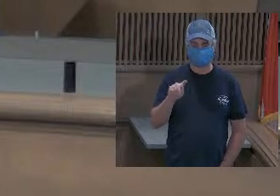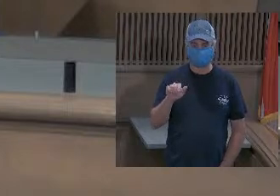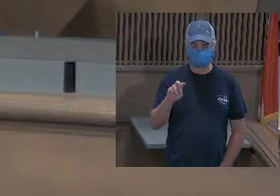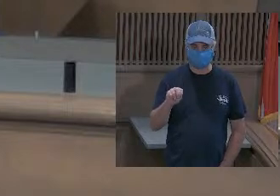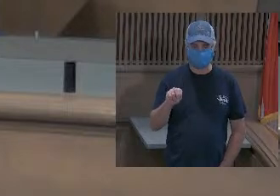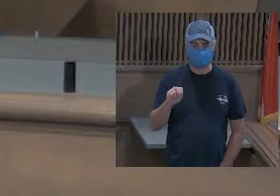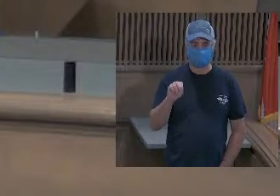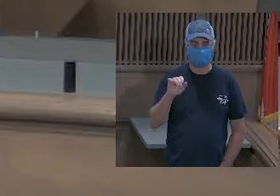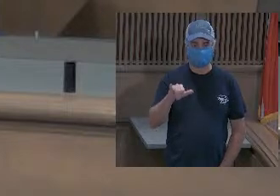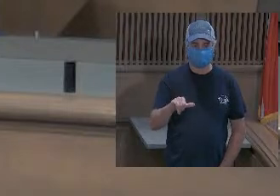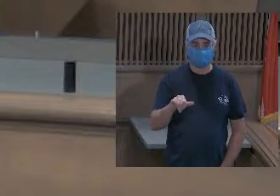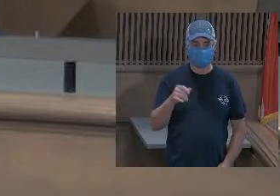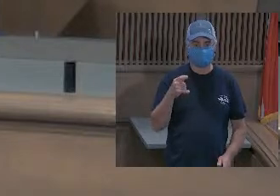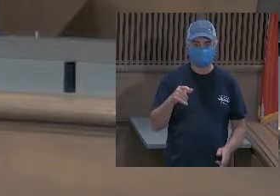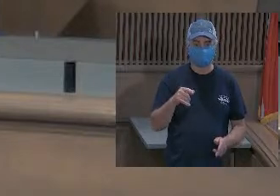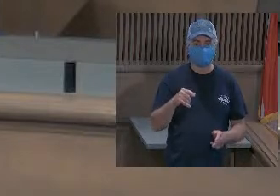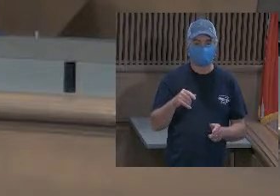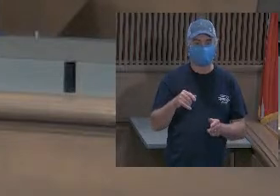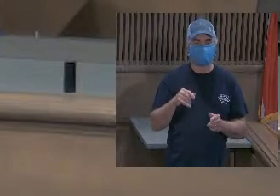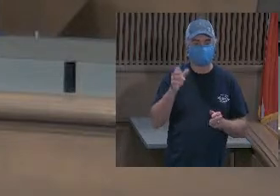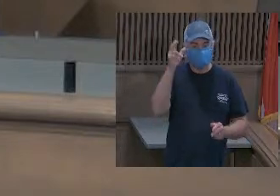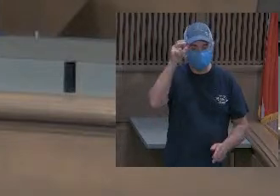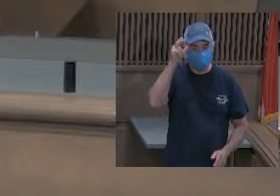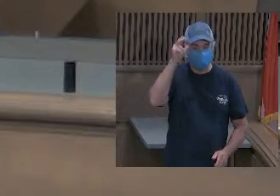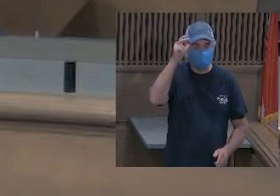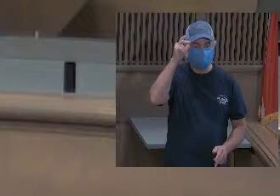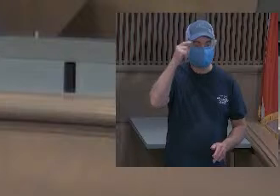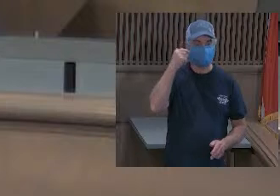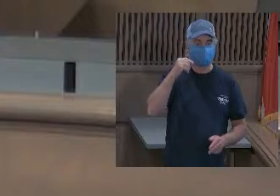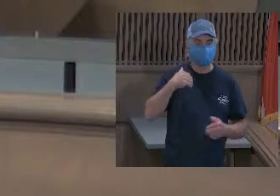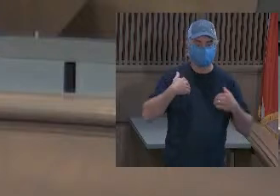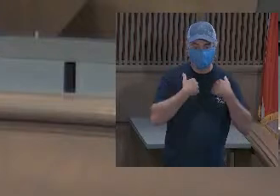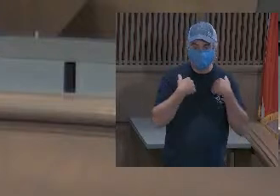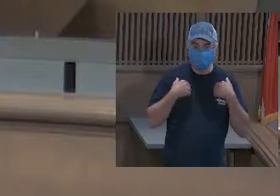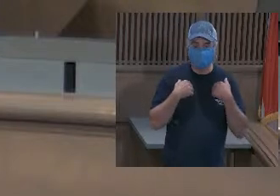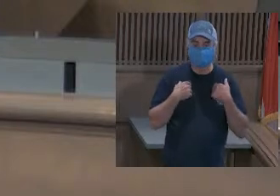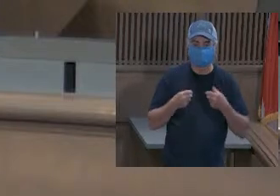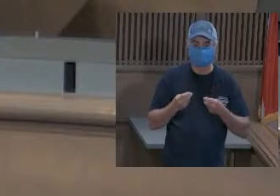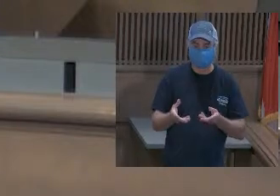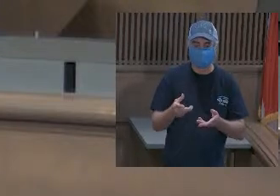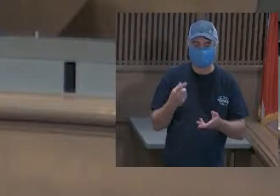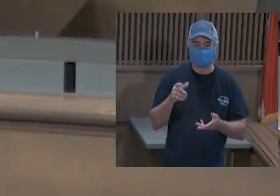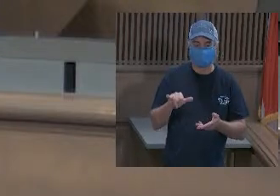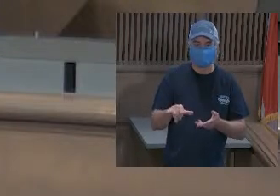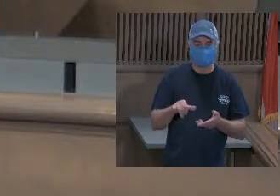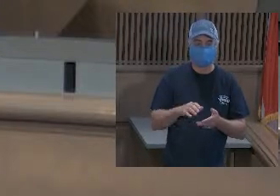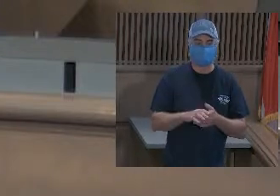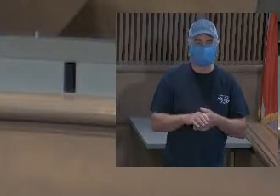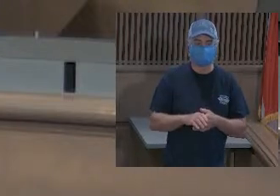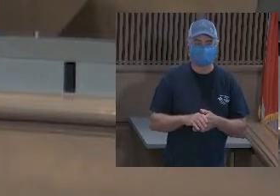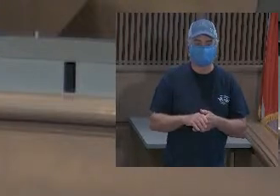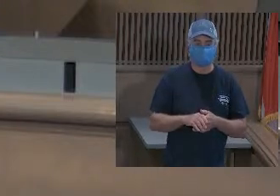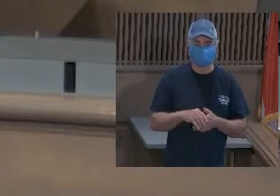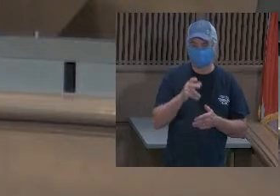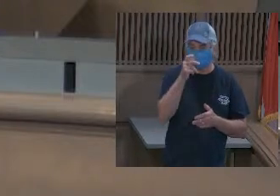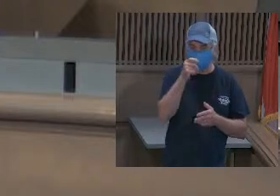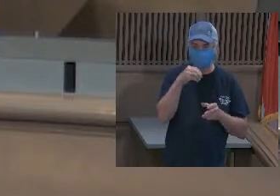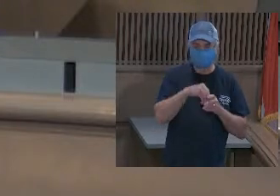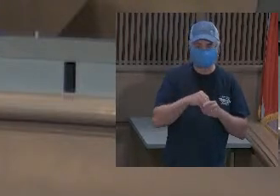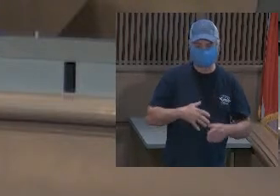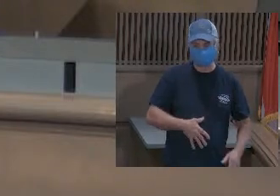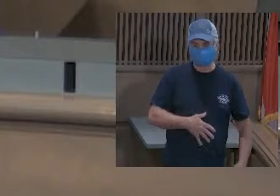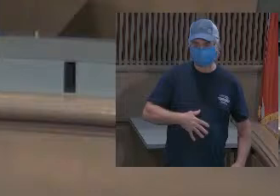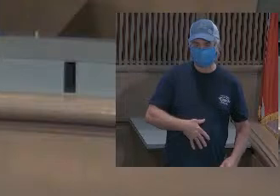treating parasites in animals, and for whatever reason, it has become the hot topic as a potential cure